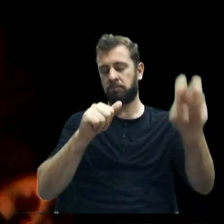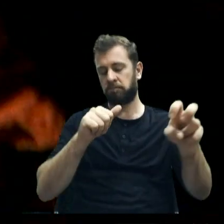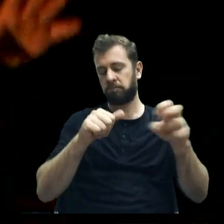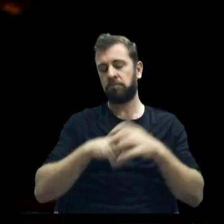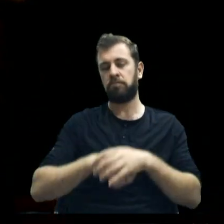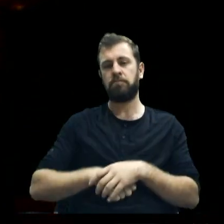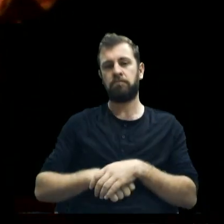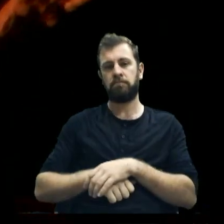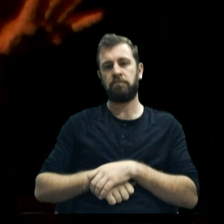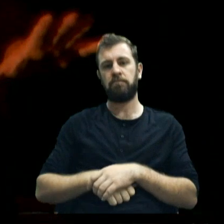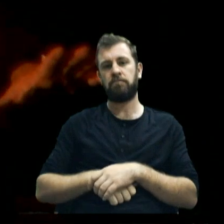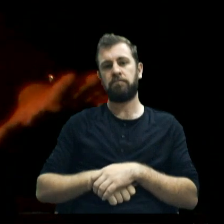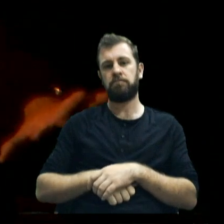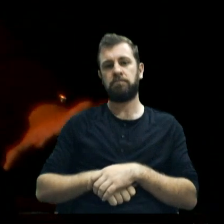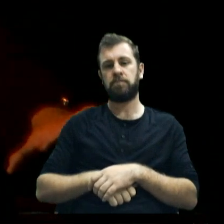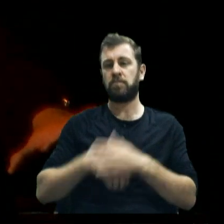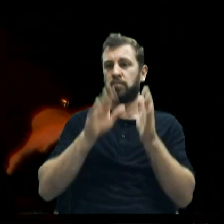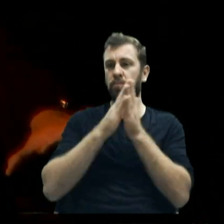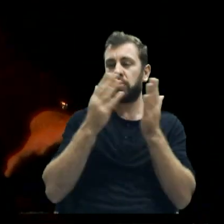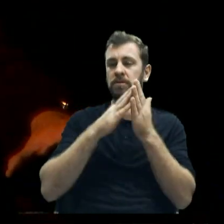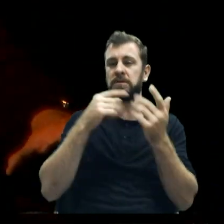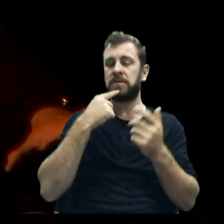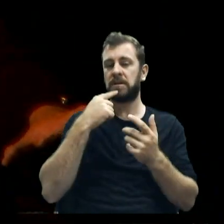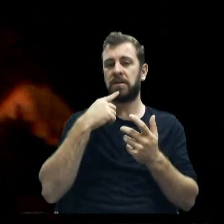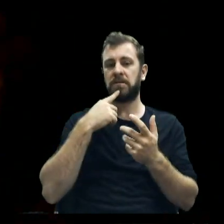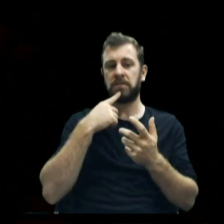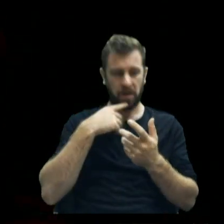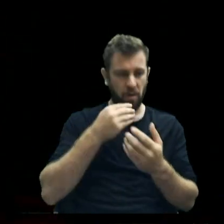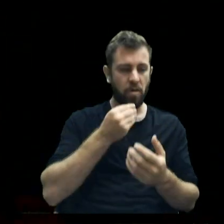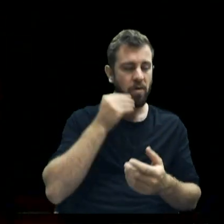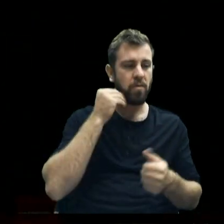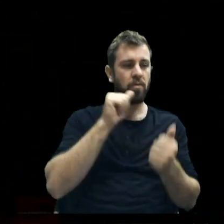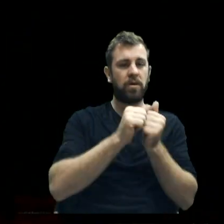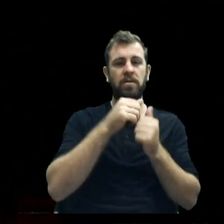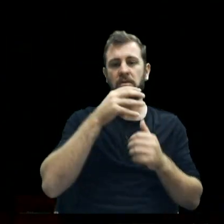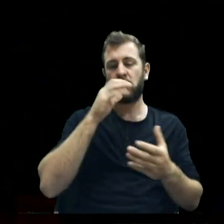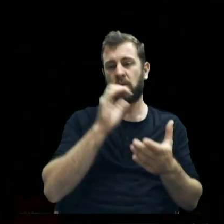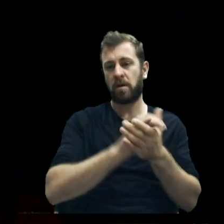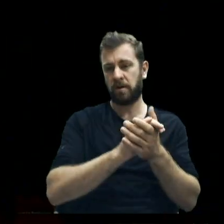And our books tell us that he is in his home with his wife.